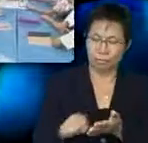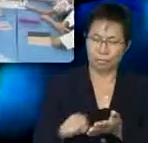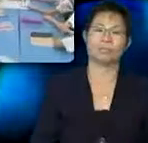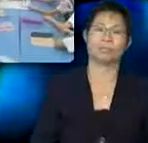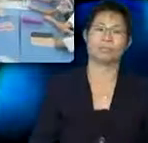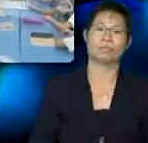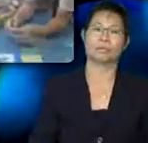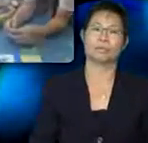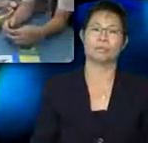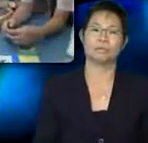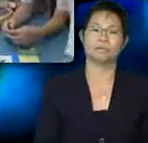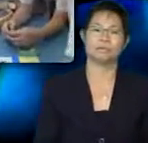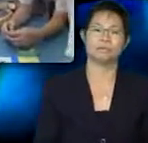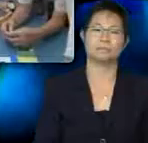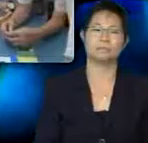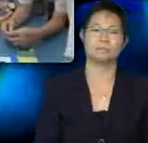right?